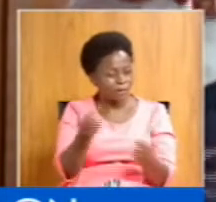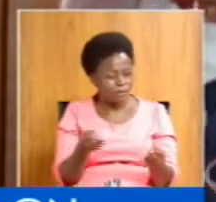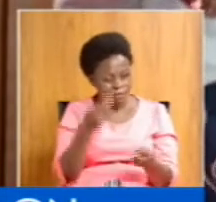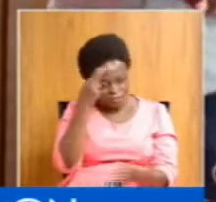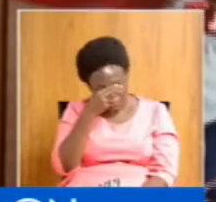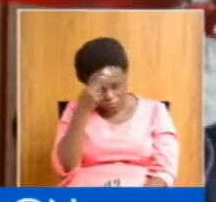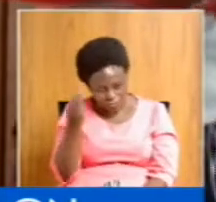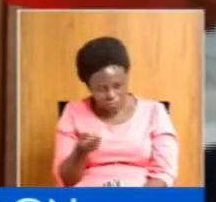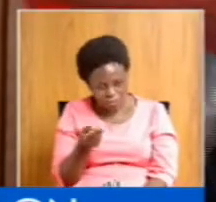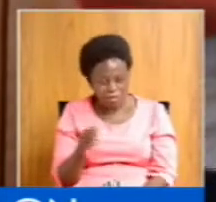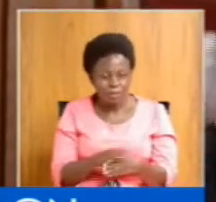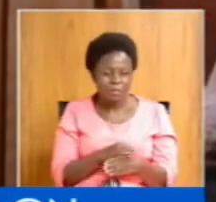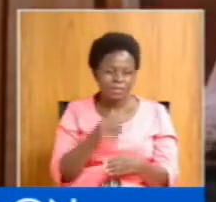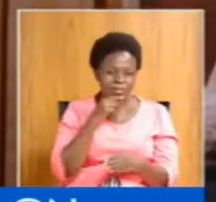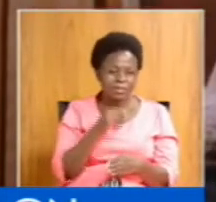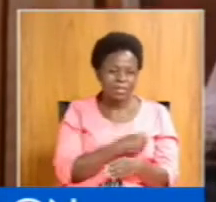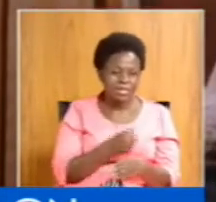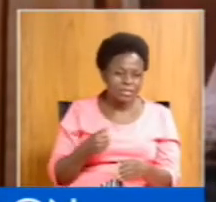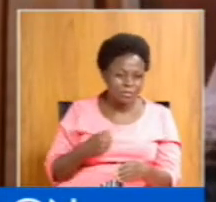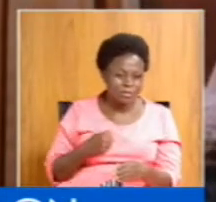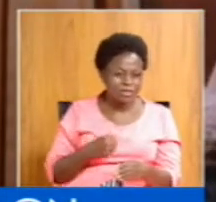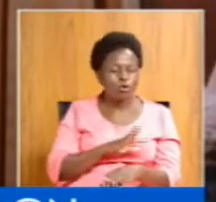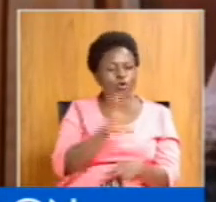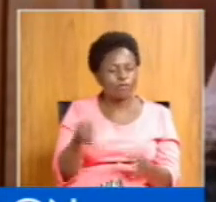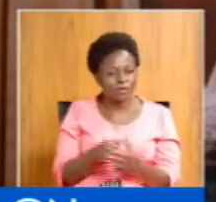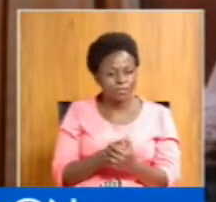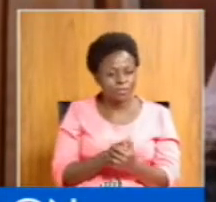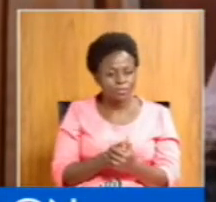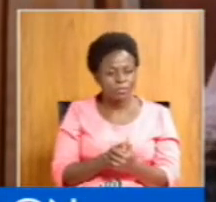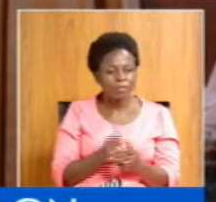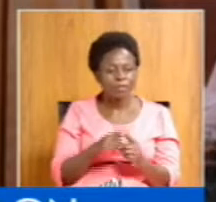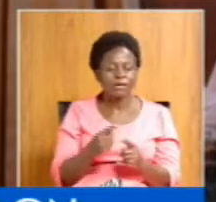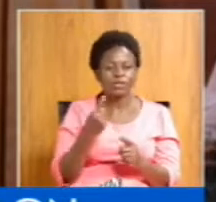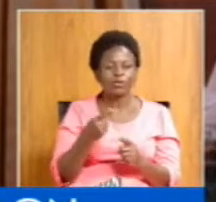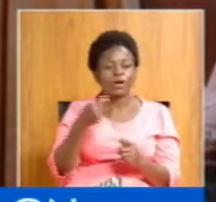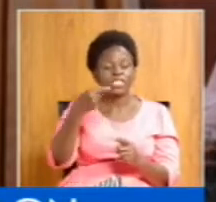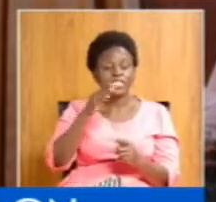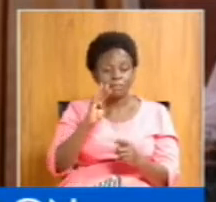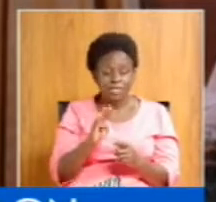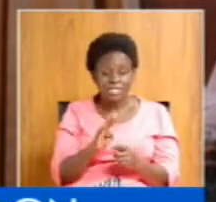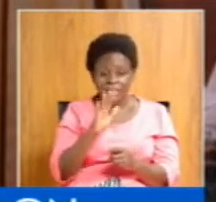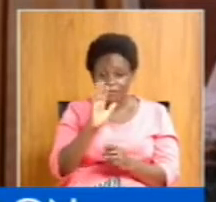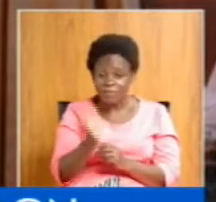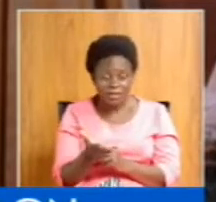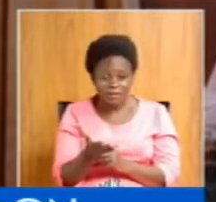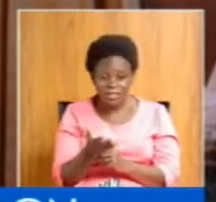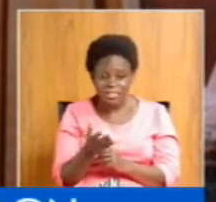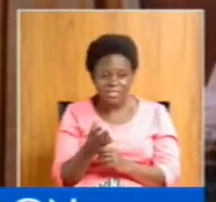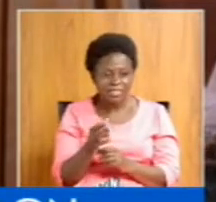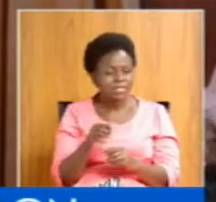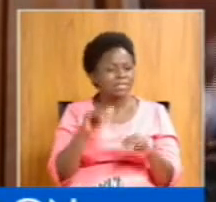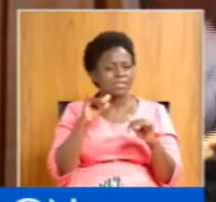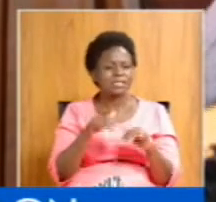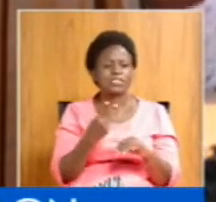students businessmen and women all over but 1 GB 5,000 it cannot last